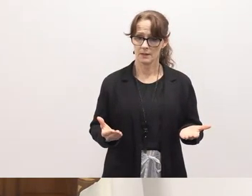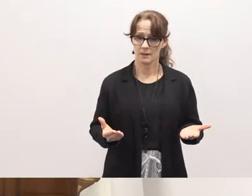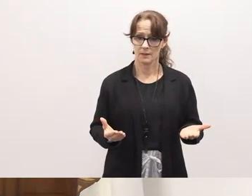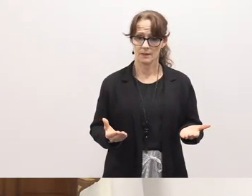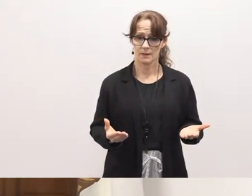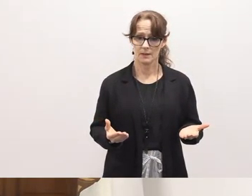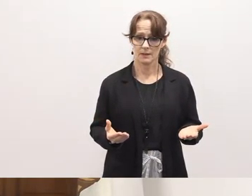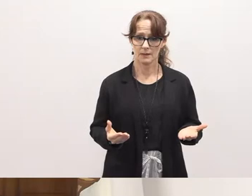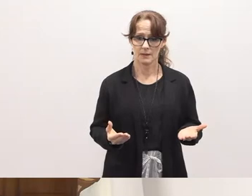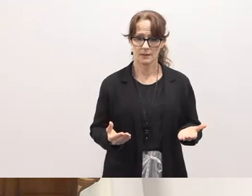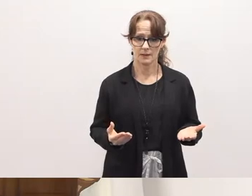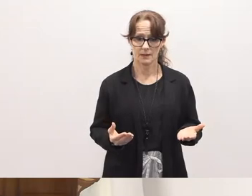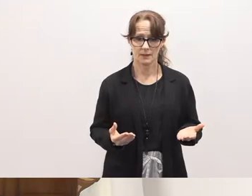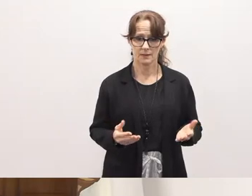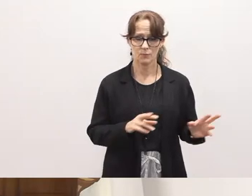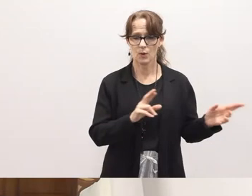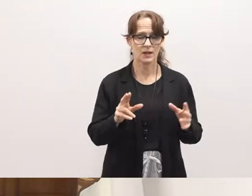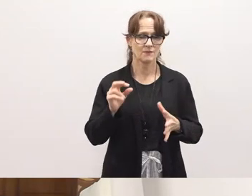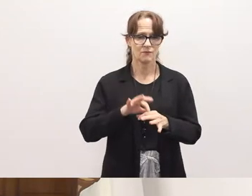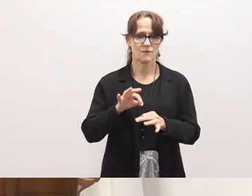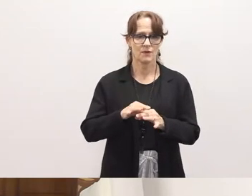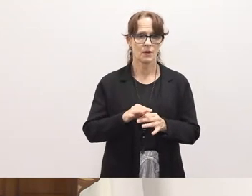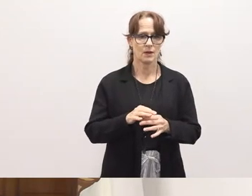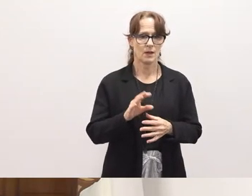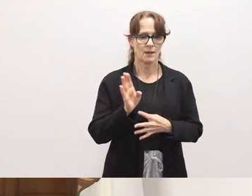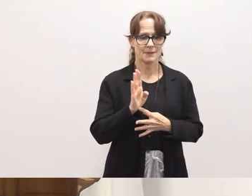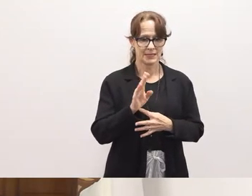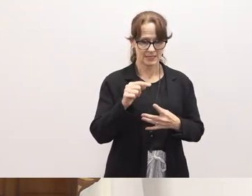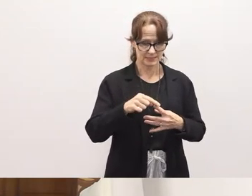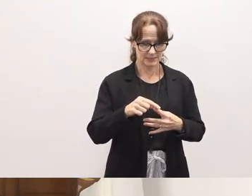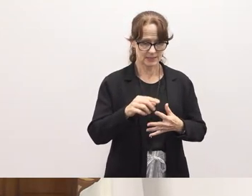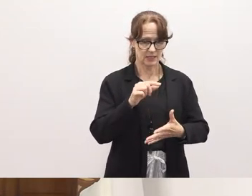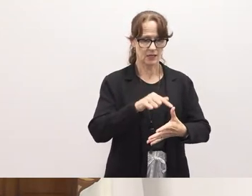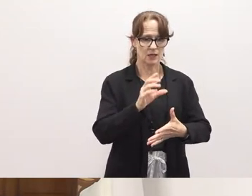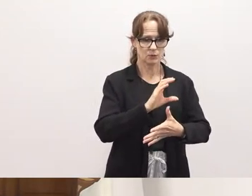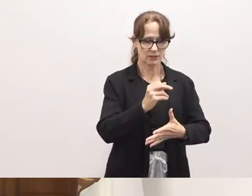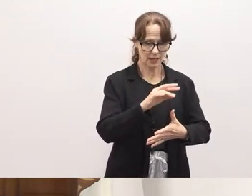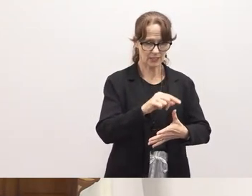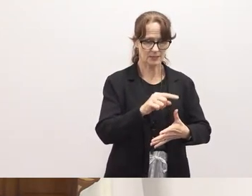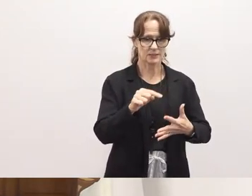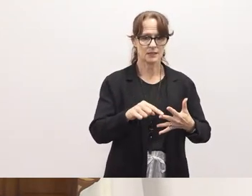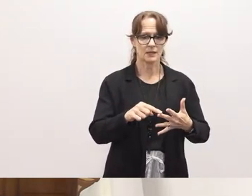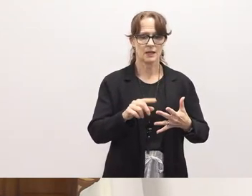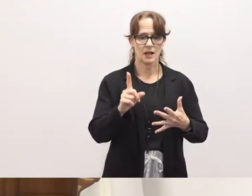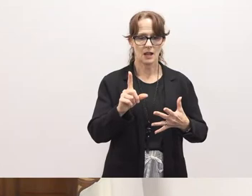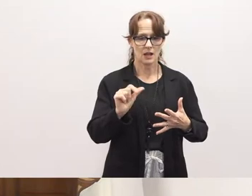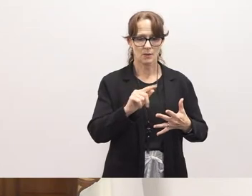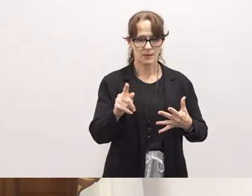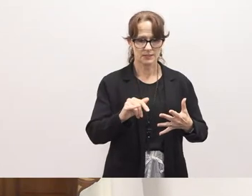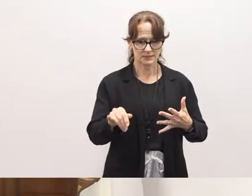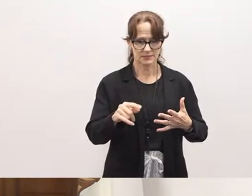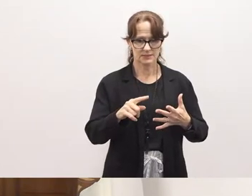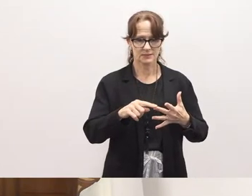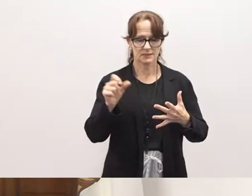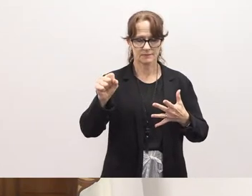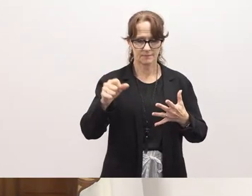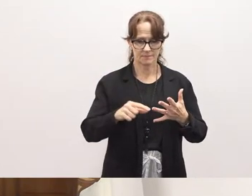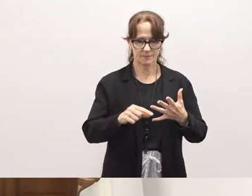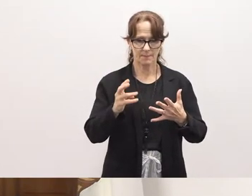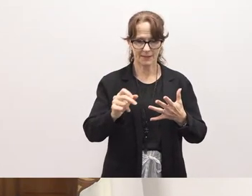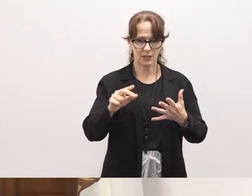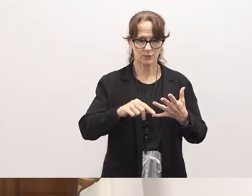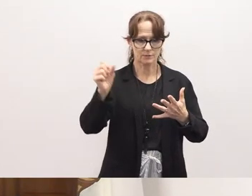Madam Secretary, we're ready for a vote. Member Benitez? Aye. President Craighead? Aye. Member Lopez? Aye. Member